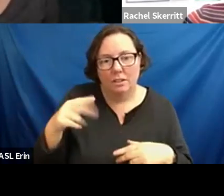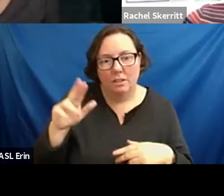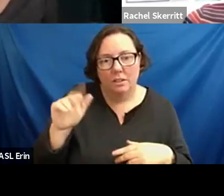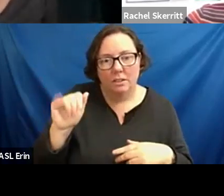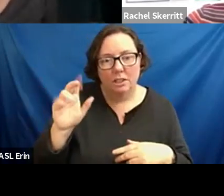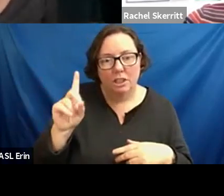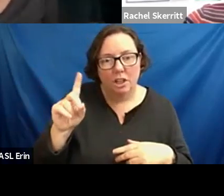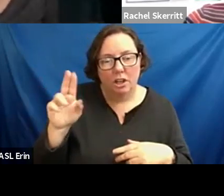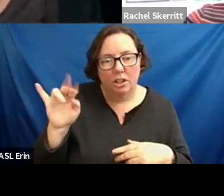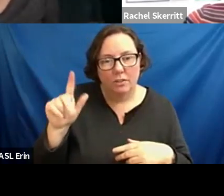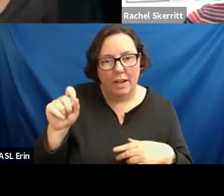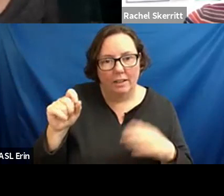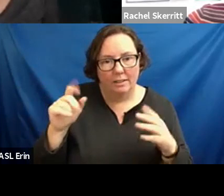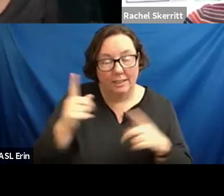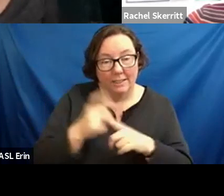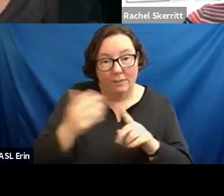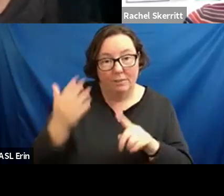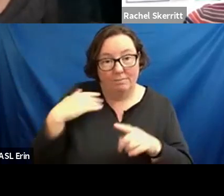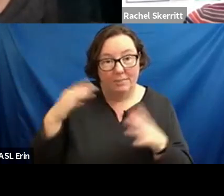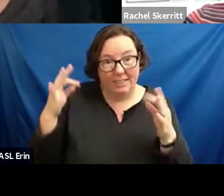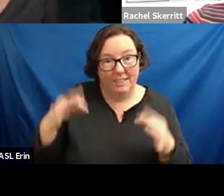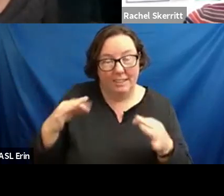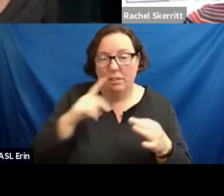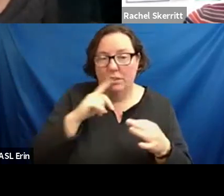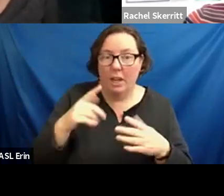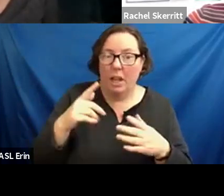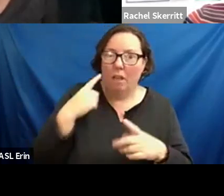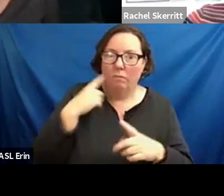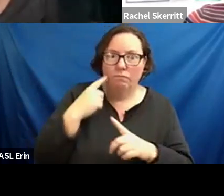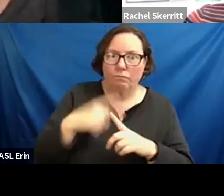And I was very encouraged, frankly, by